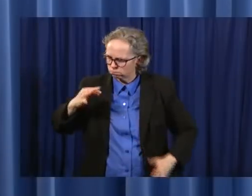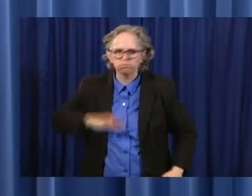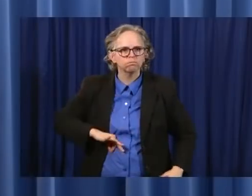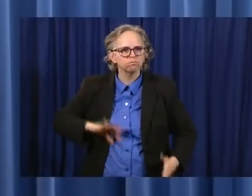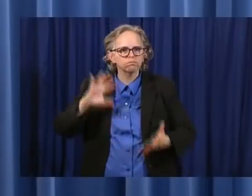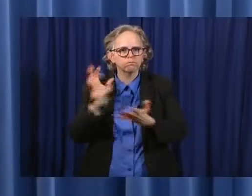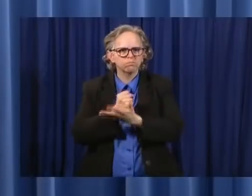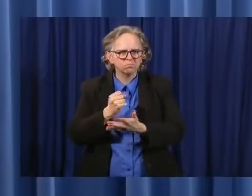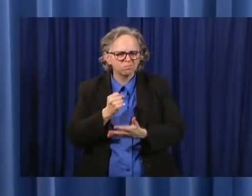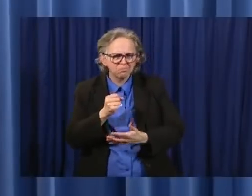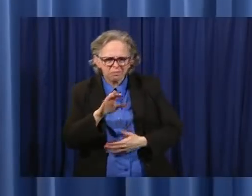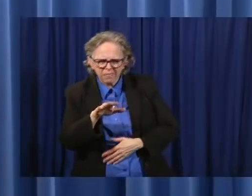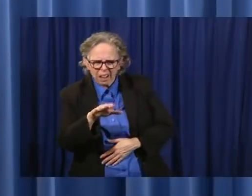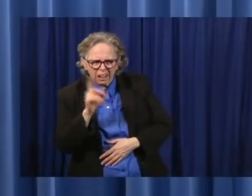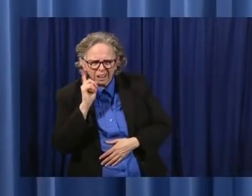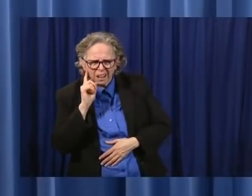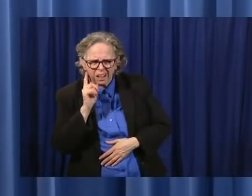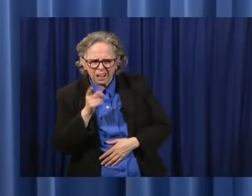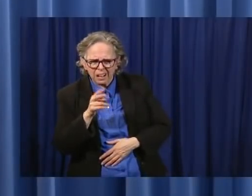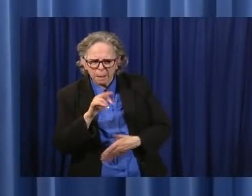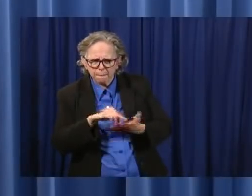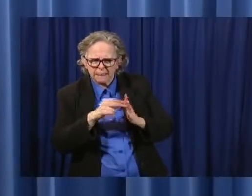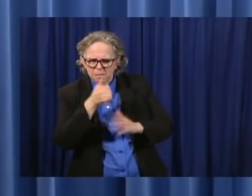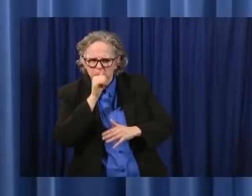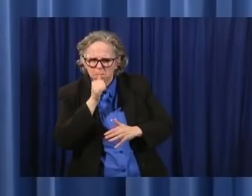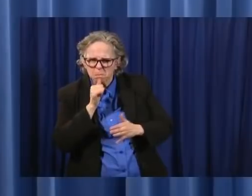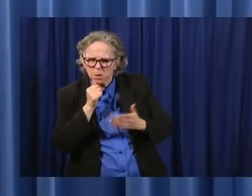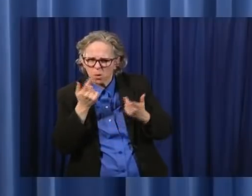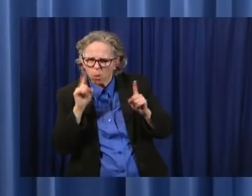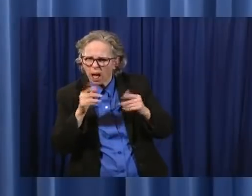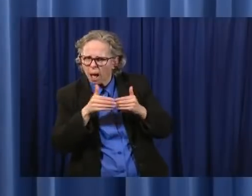there's some suffering to come in those institutions.